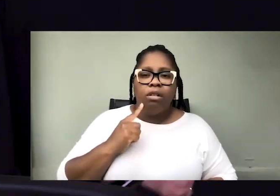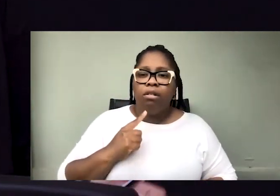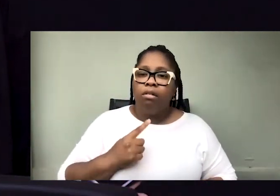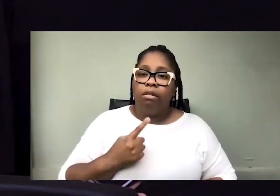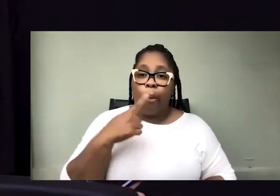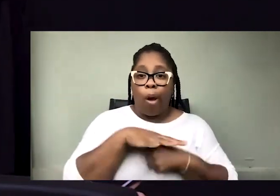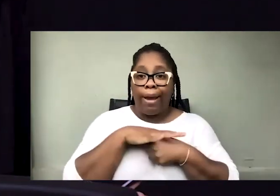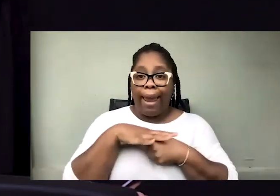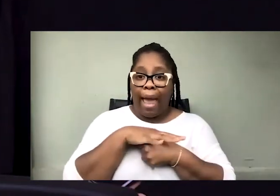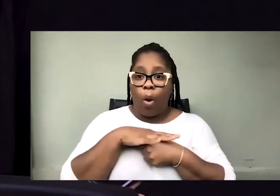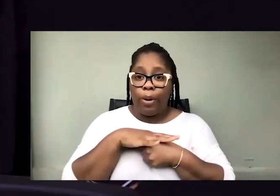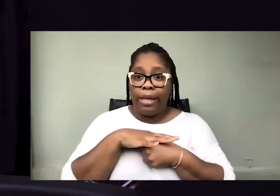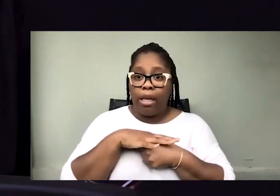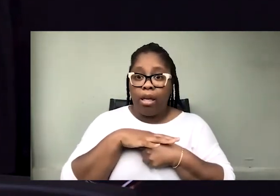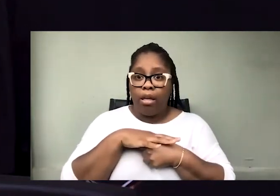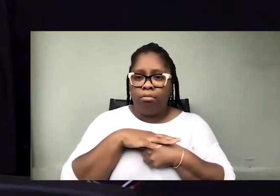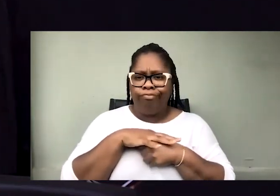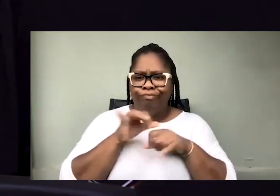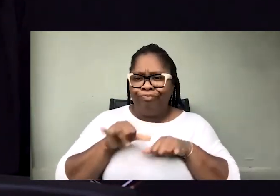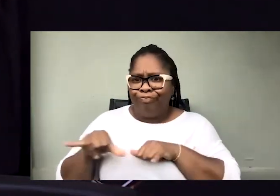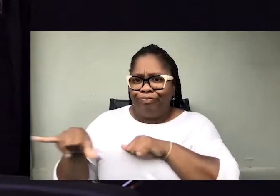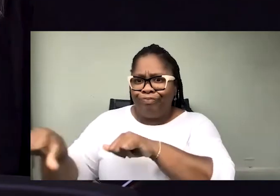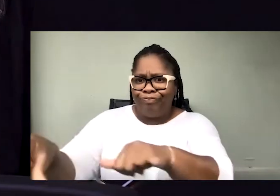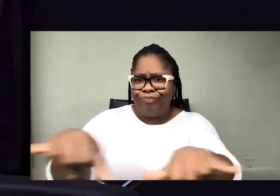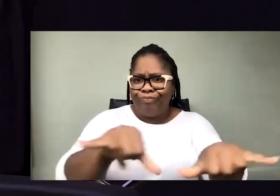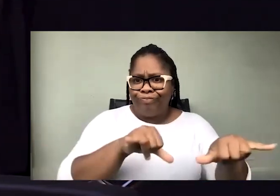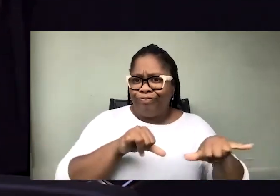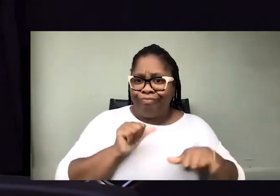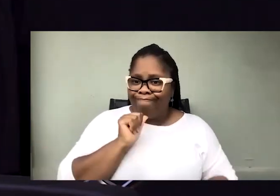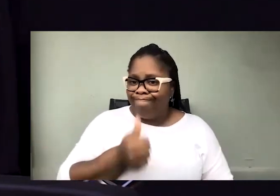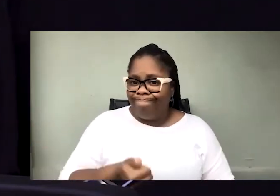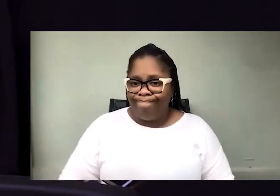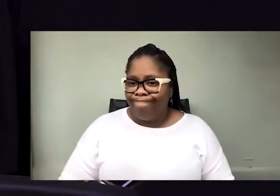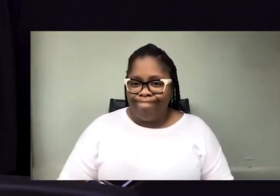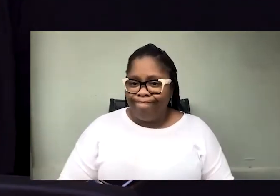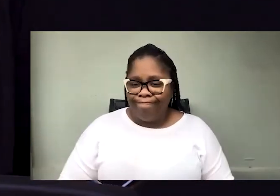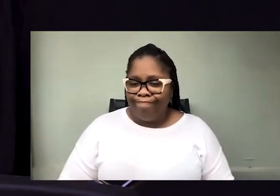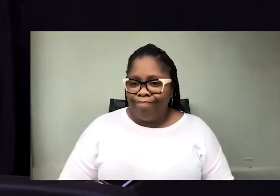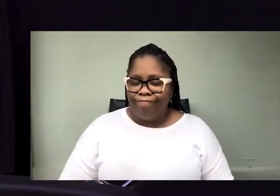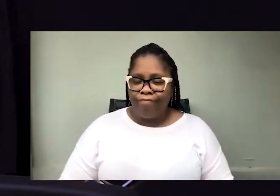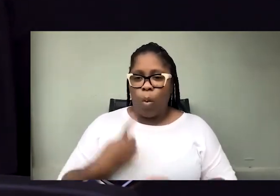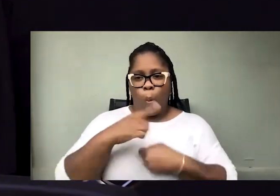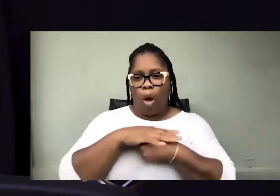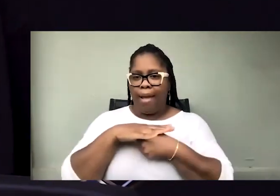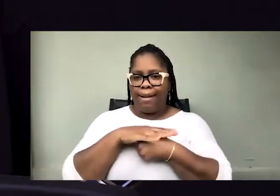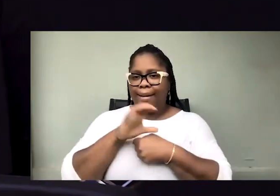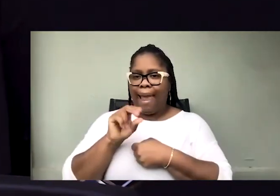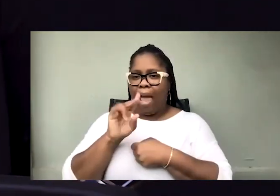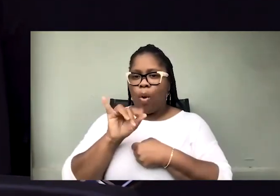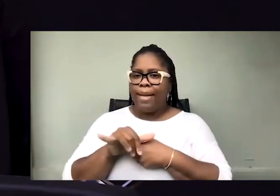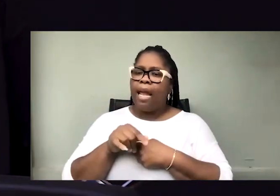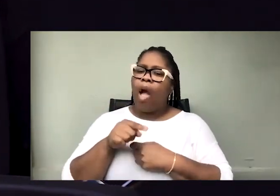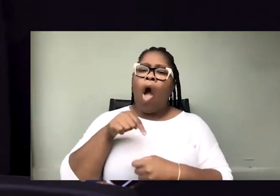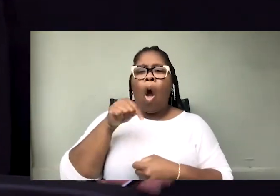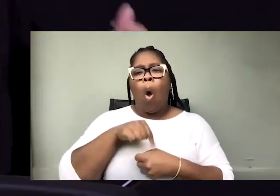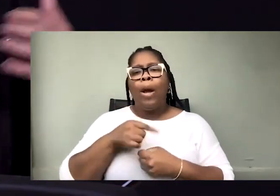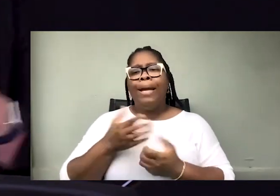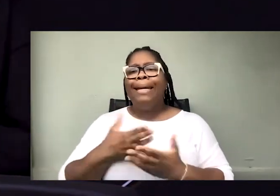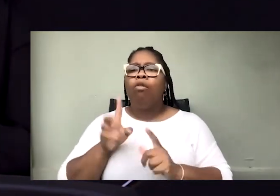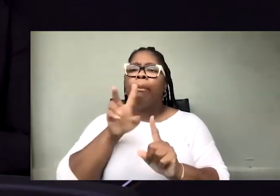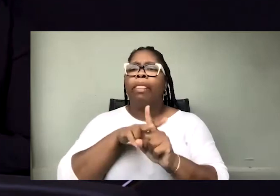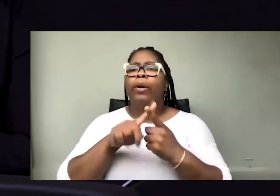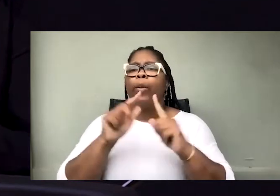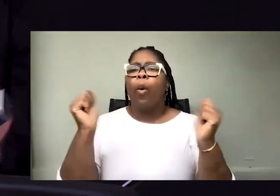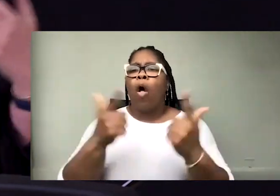seen one county. One county, doesn't mean that you can take that and replicate it somewhere else, which is why I